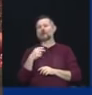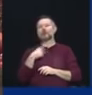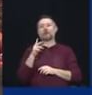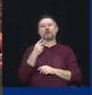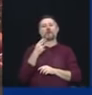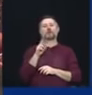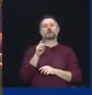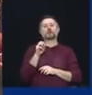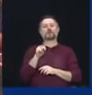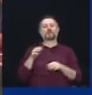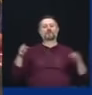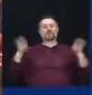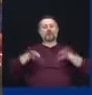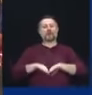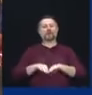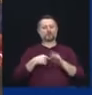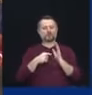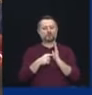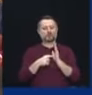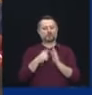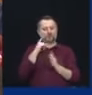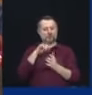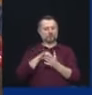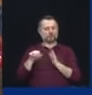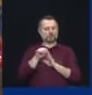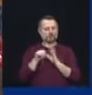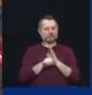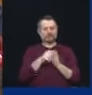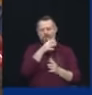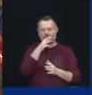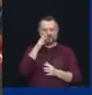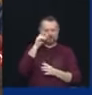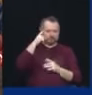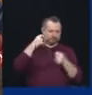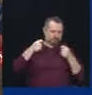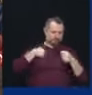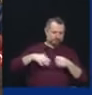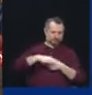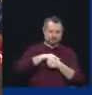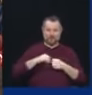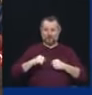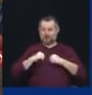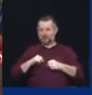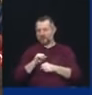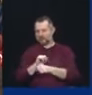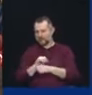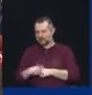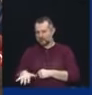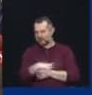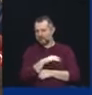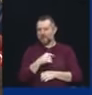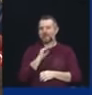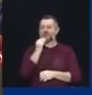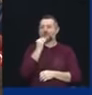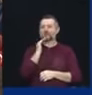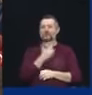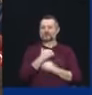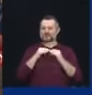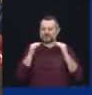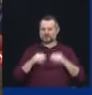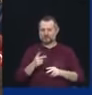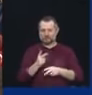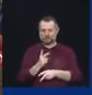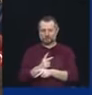State Board of Directors. Protecting our employees, keeping the food system going, and making sure all New Yorkers have food to